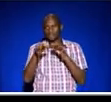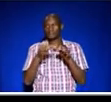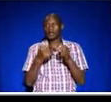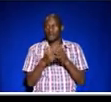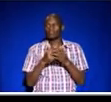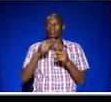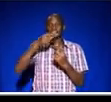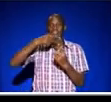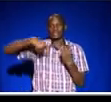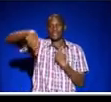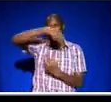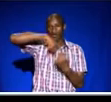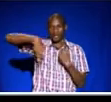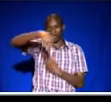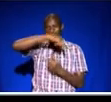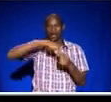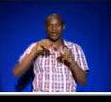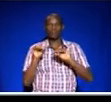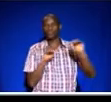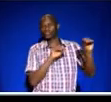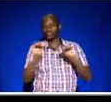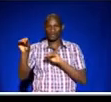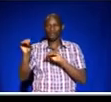motion. Circular motion is